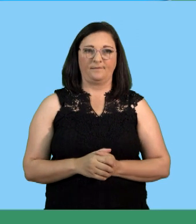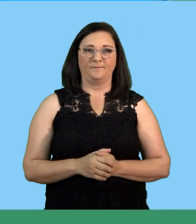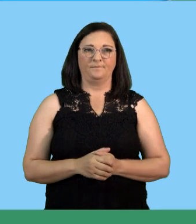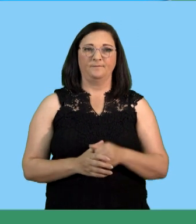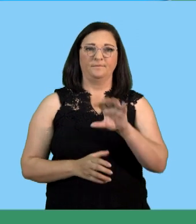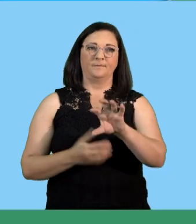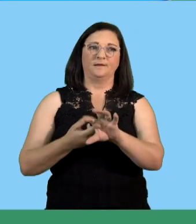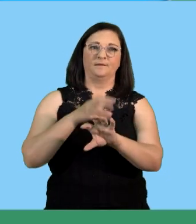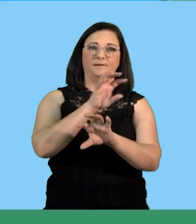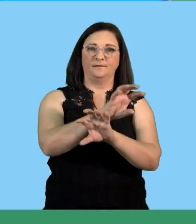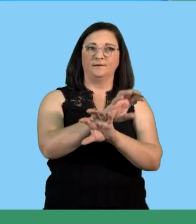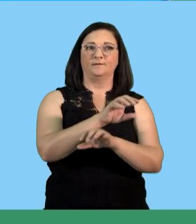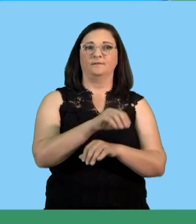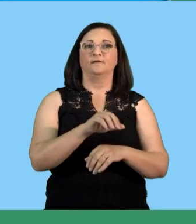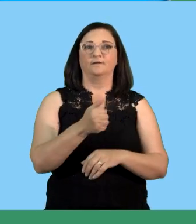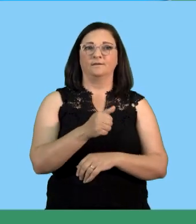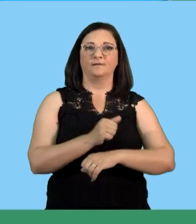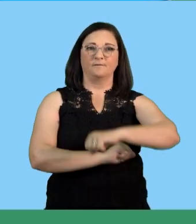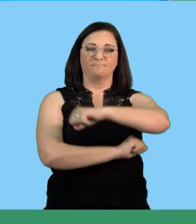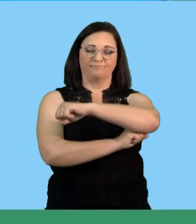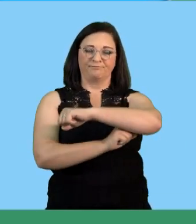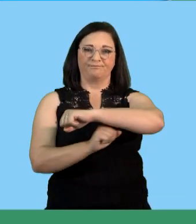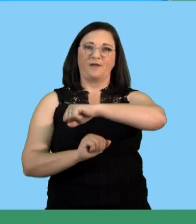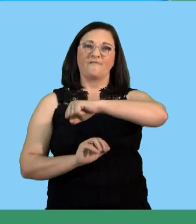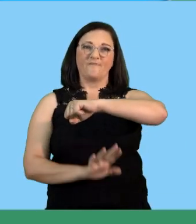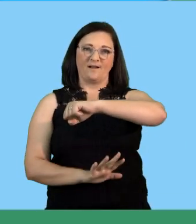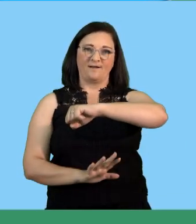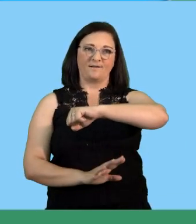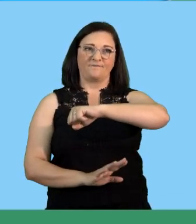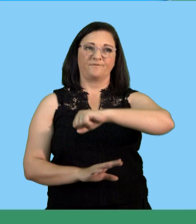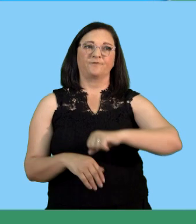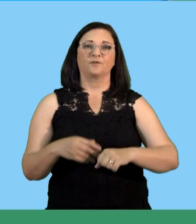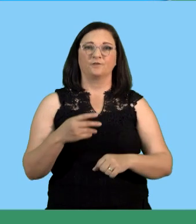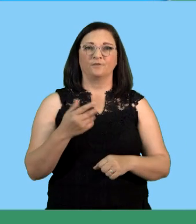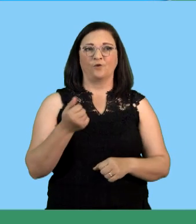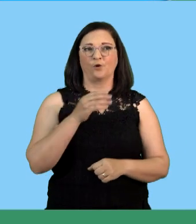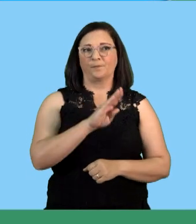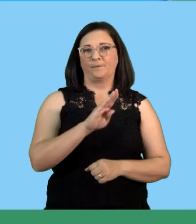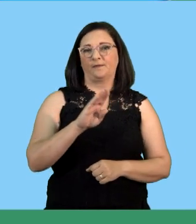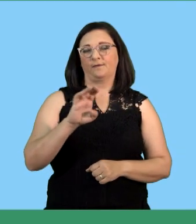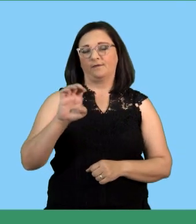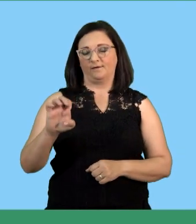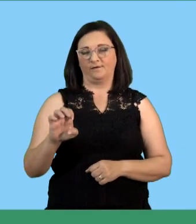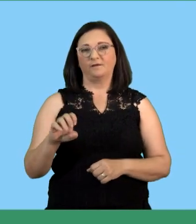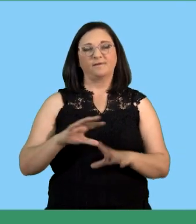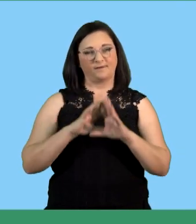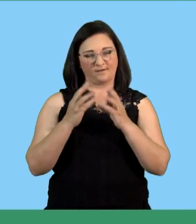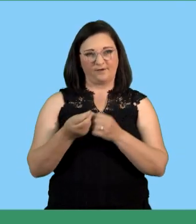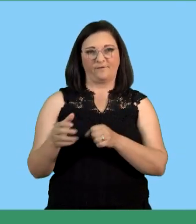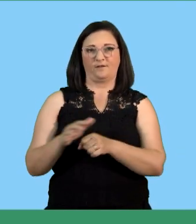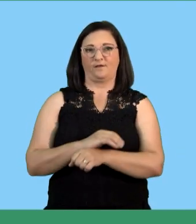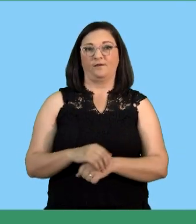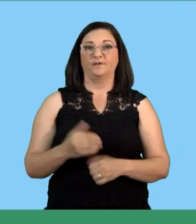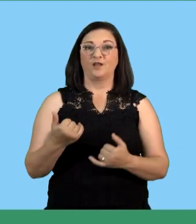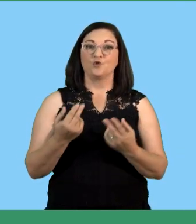at the five BBBEE pillars. So this is everything that we've covered in this topic. Right, these